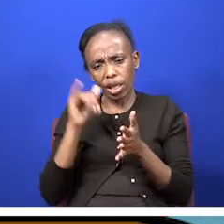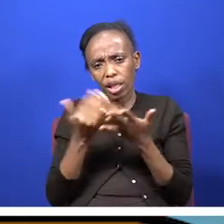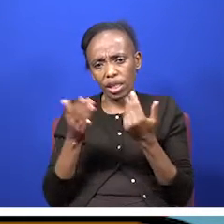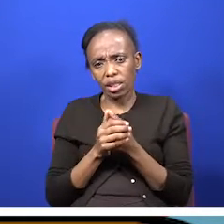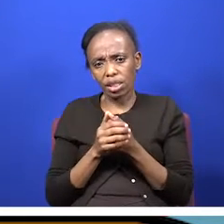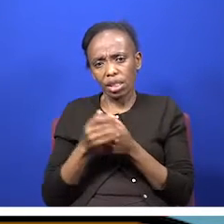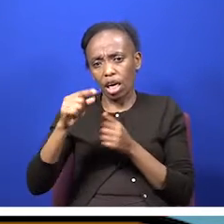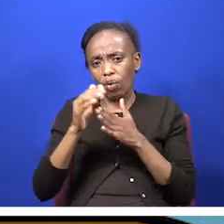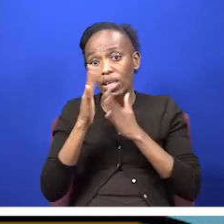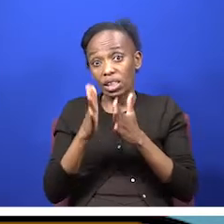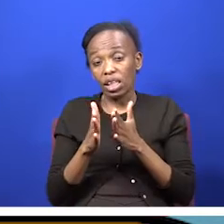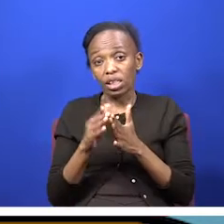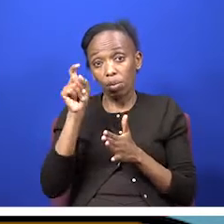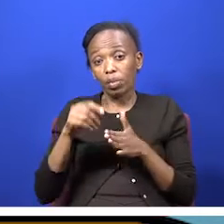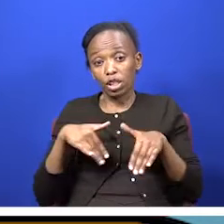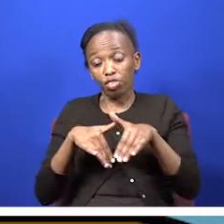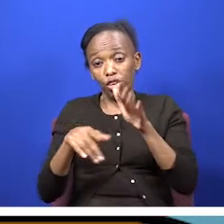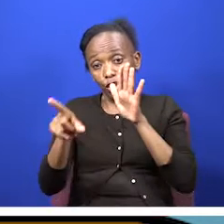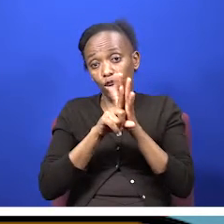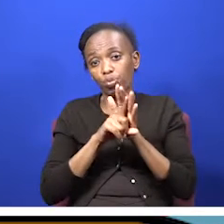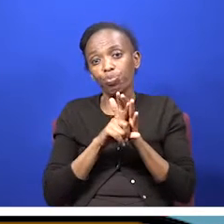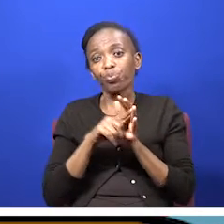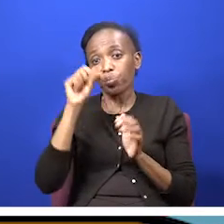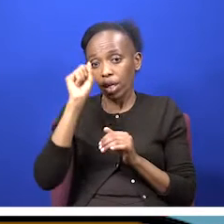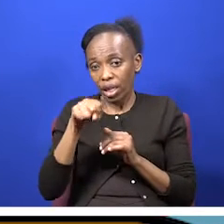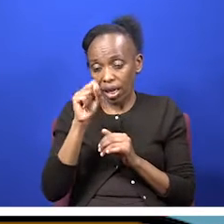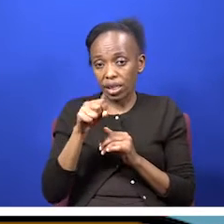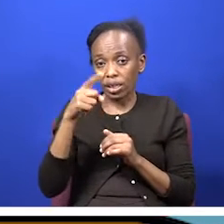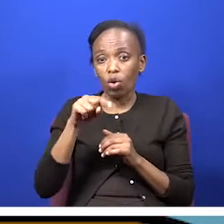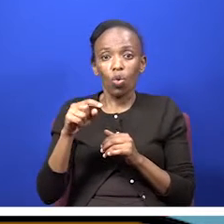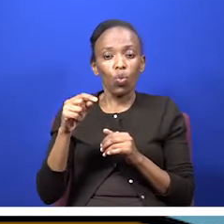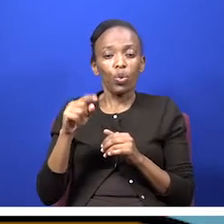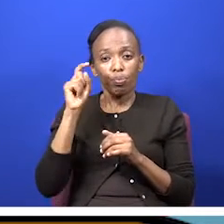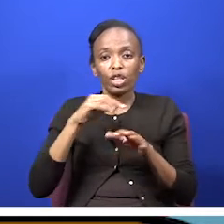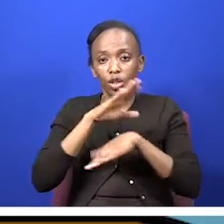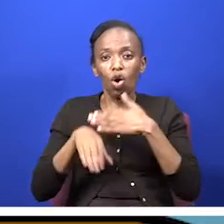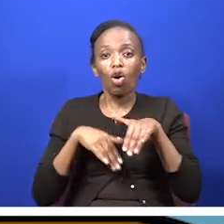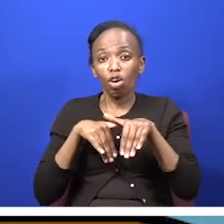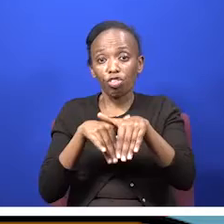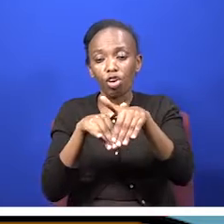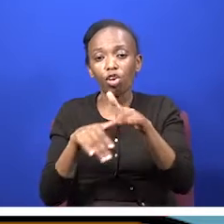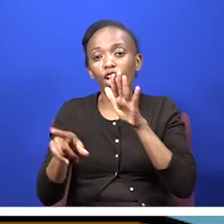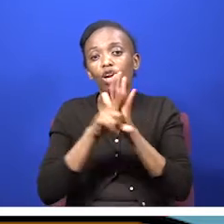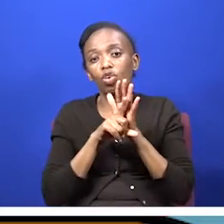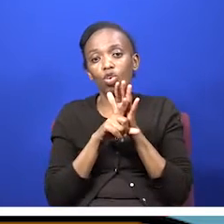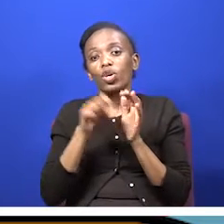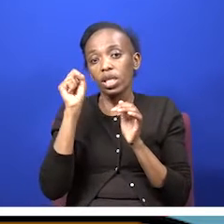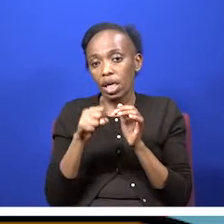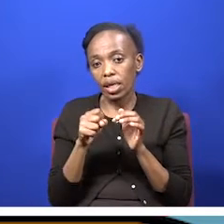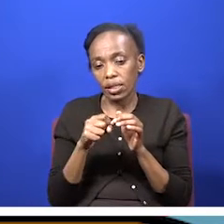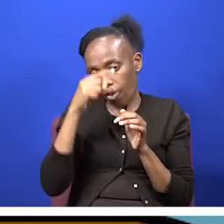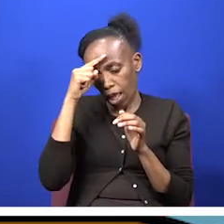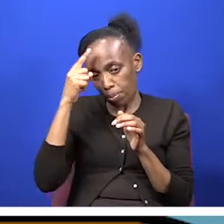think that our leaders should follow the law? Yes. we should all follow the